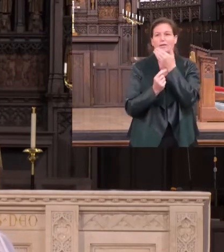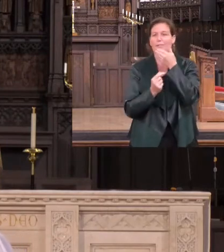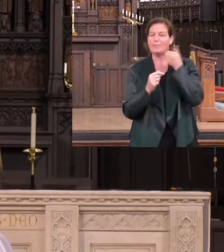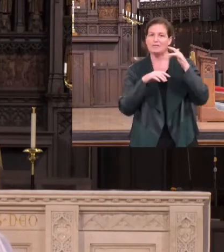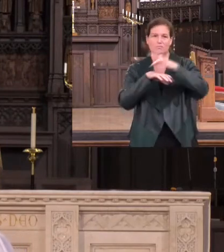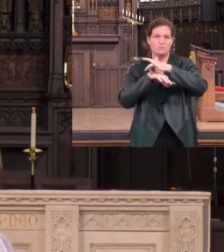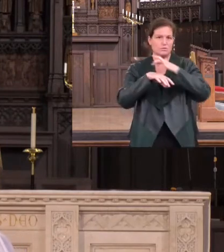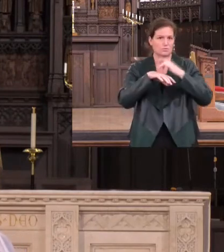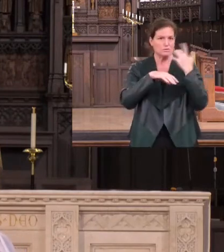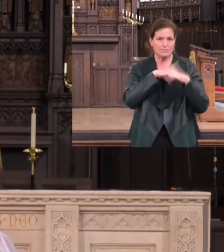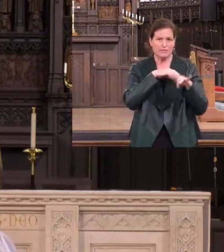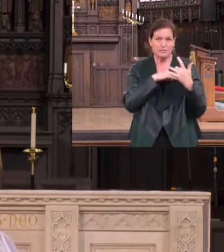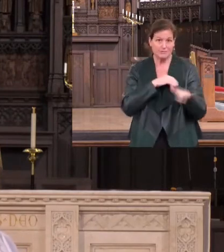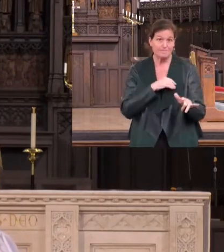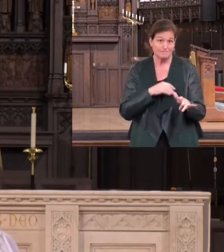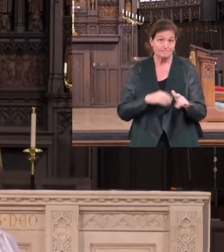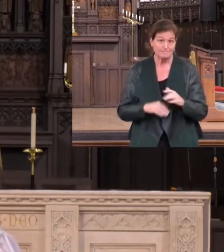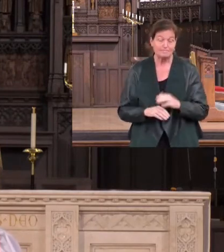resources available.